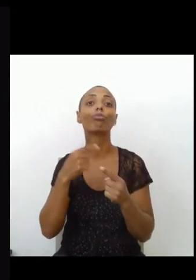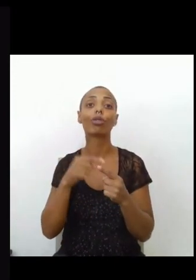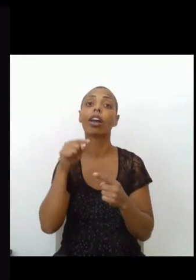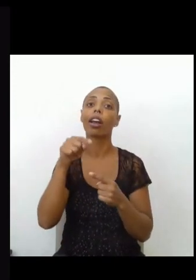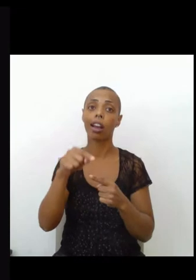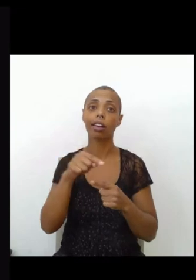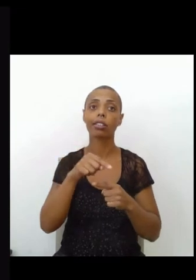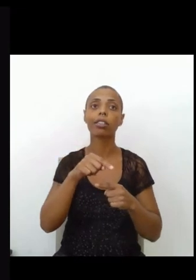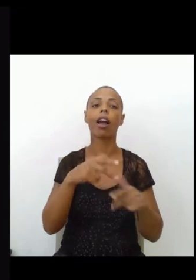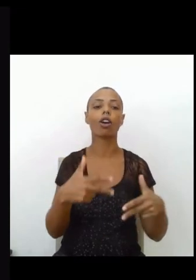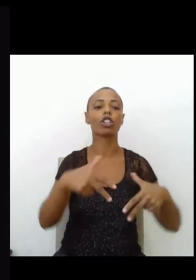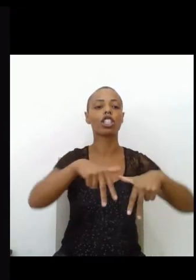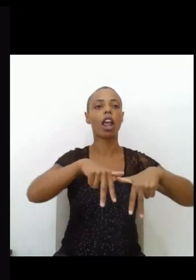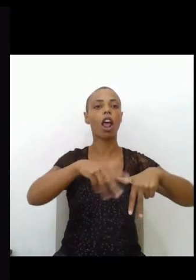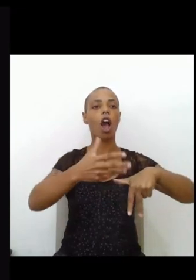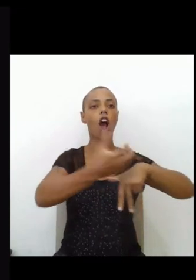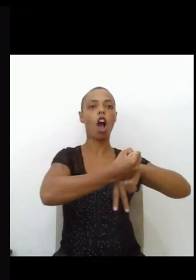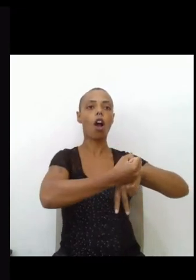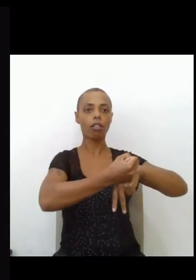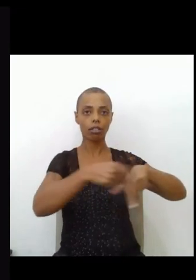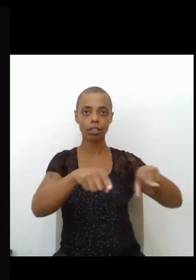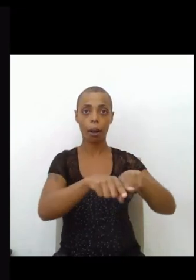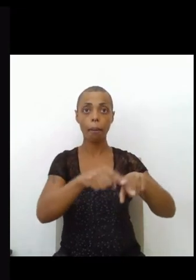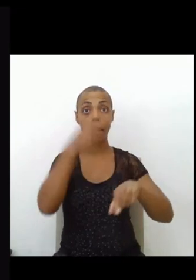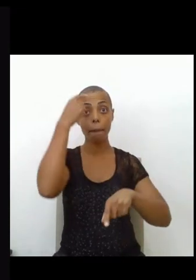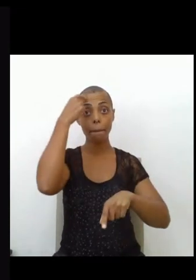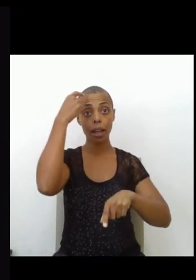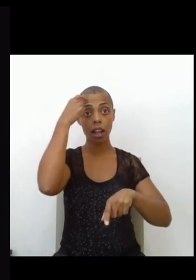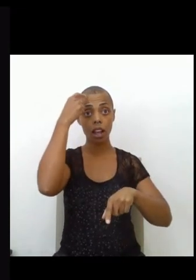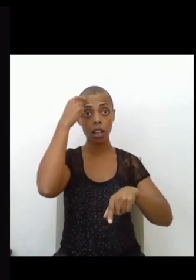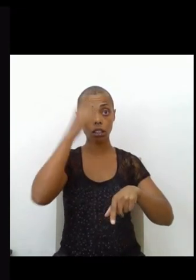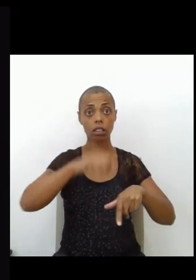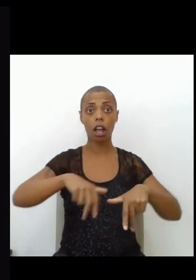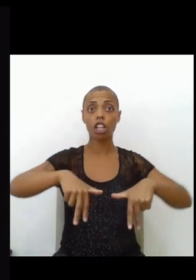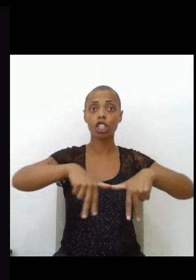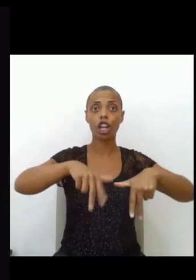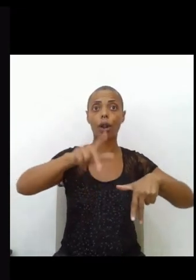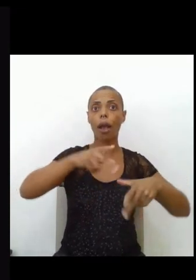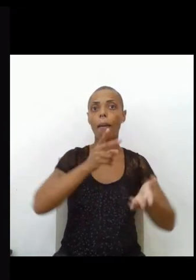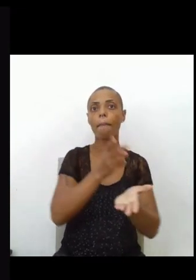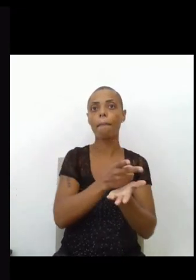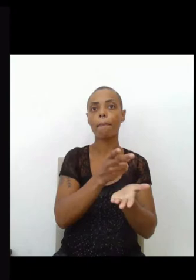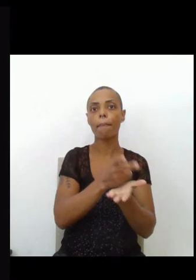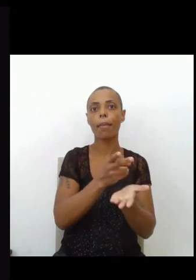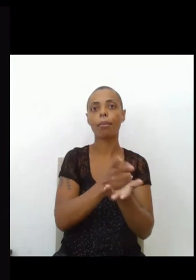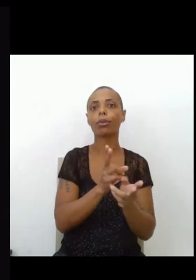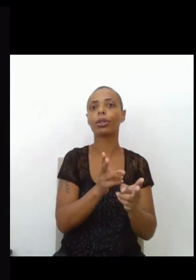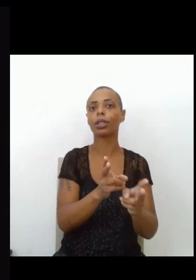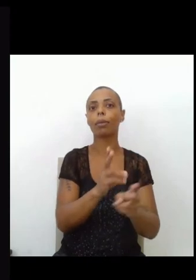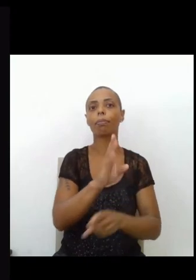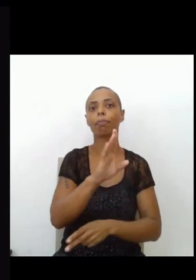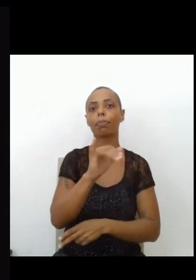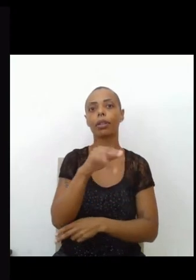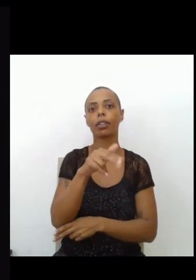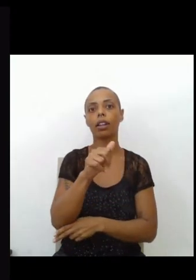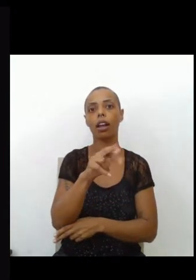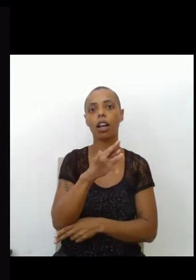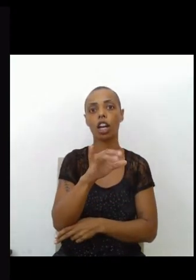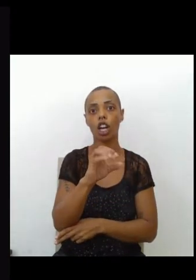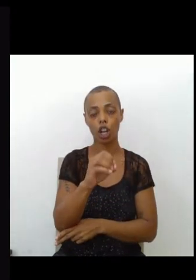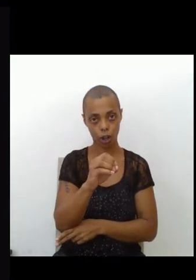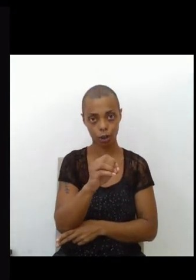binary similarly careless translations of Western